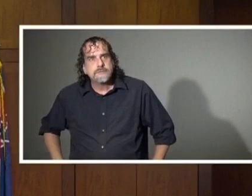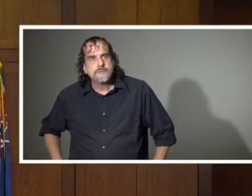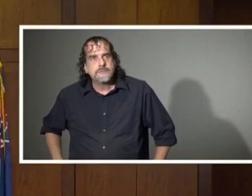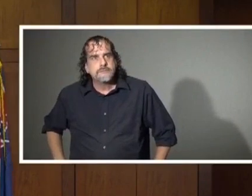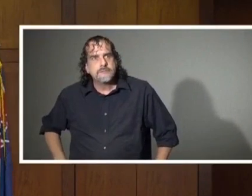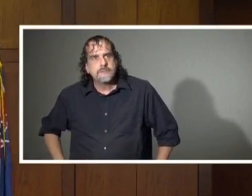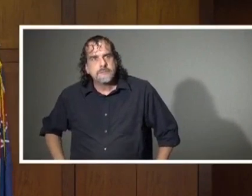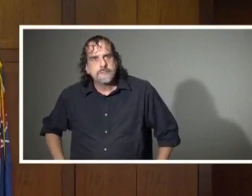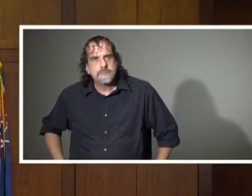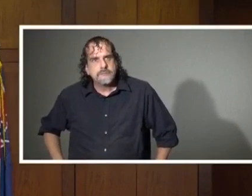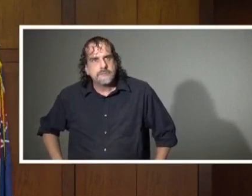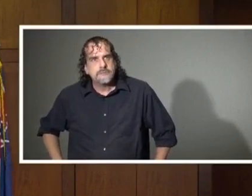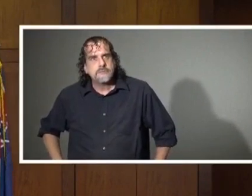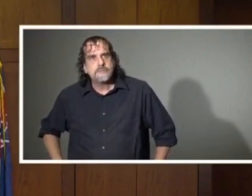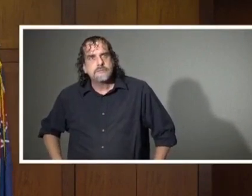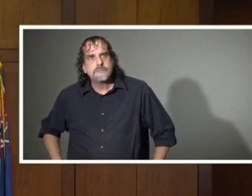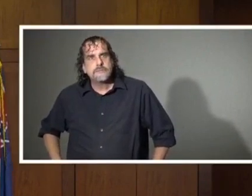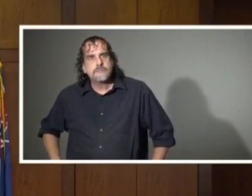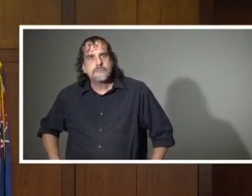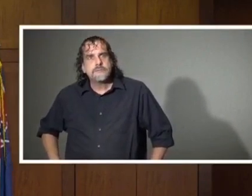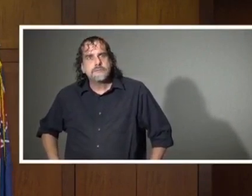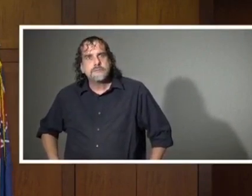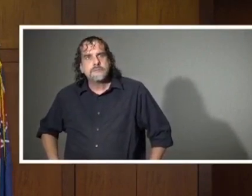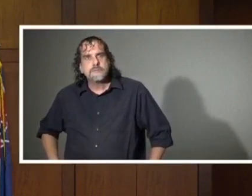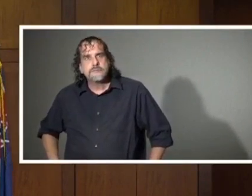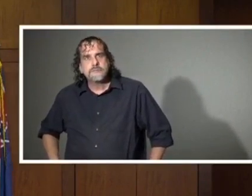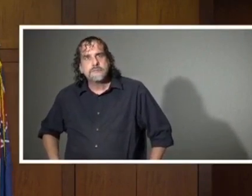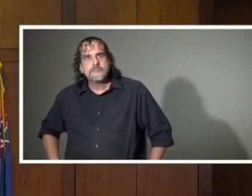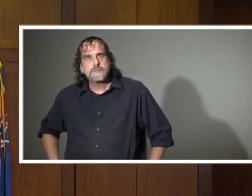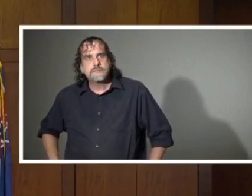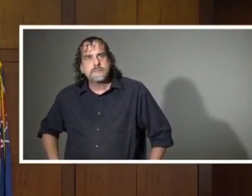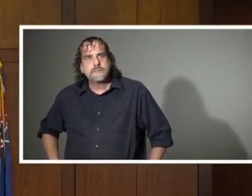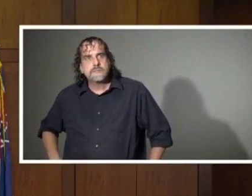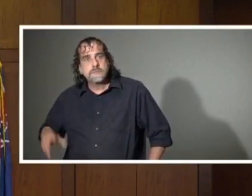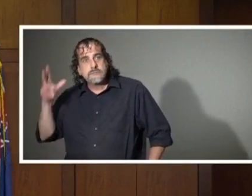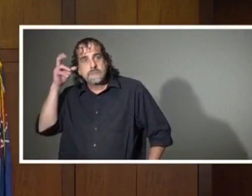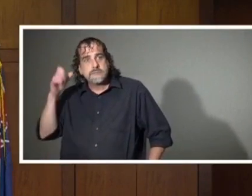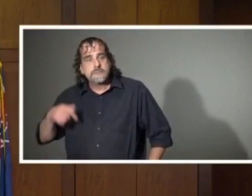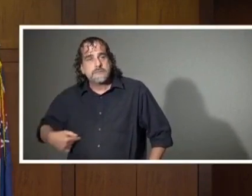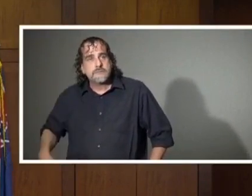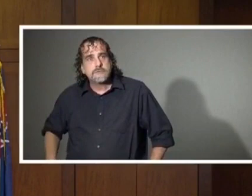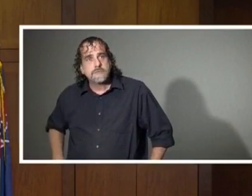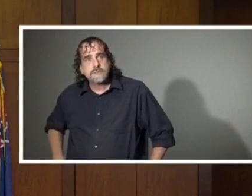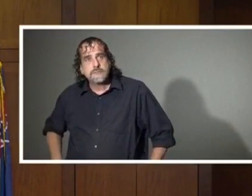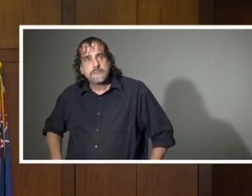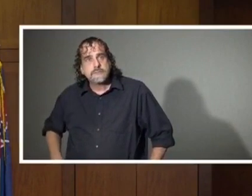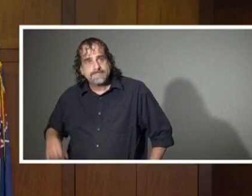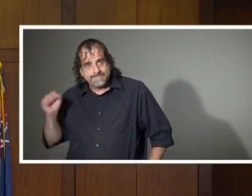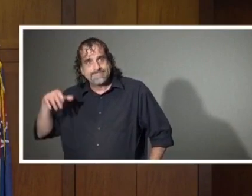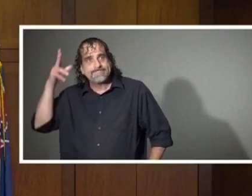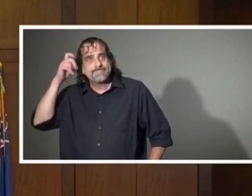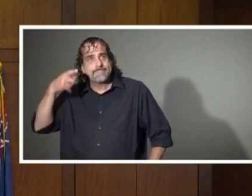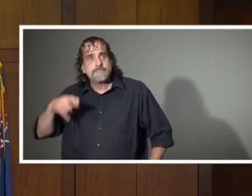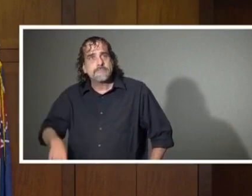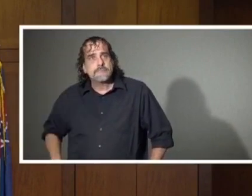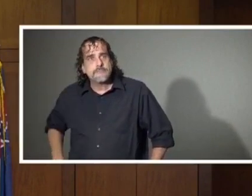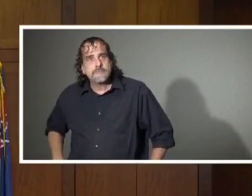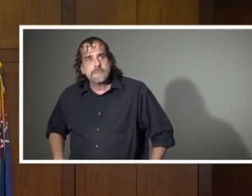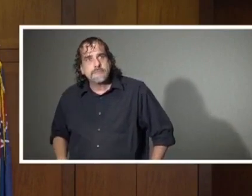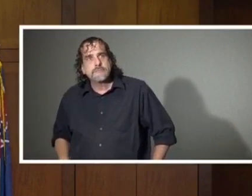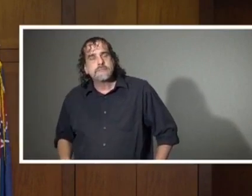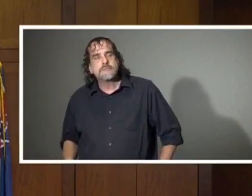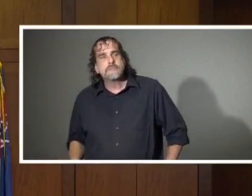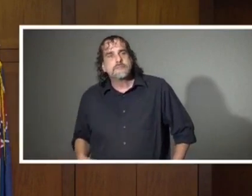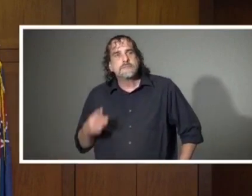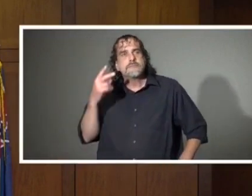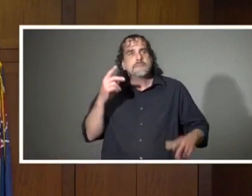Through executive orders and the CARES Act, a number of usual requirements have been waived or loosened, including who is eligible for